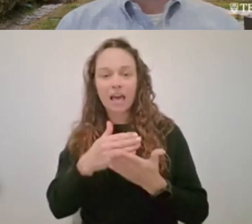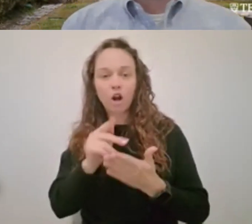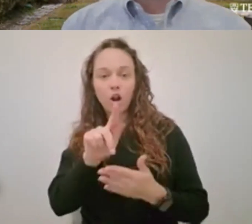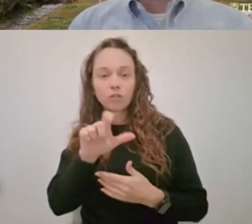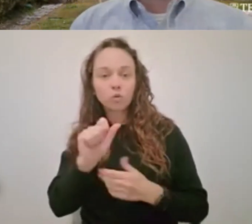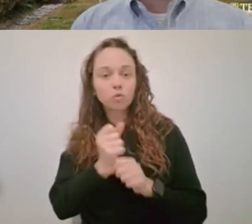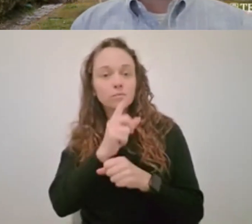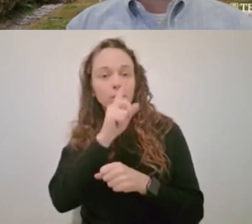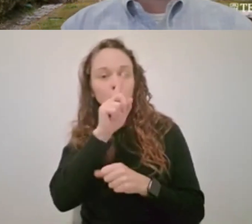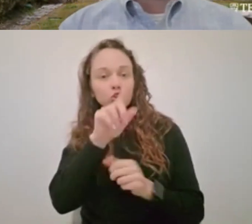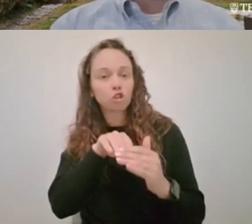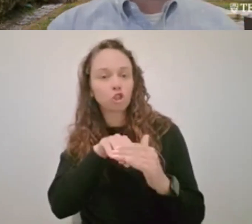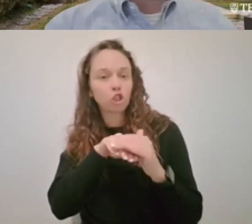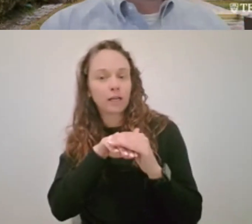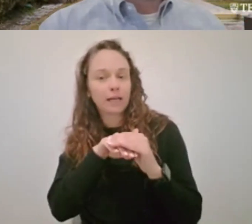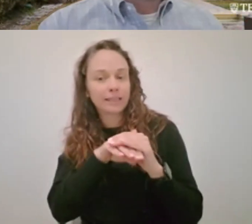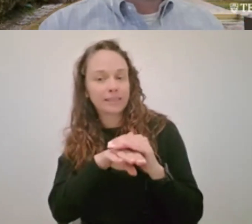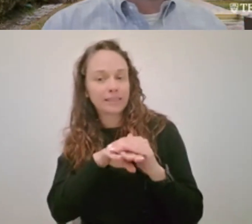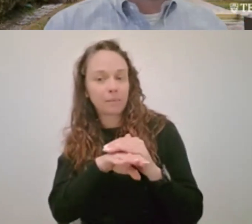accessibility